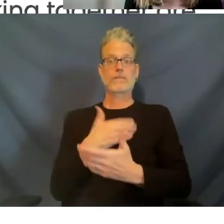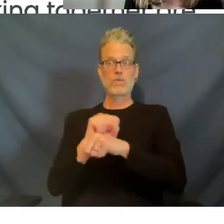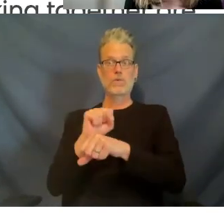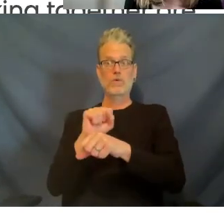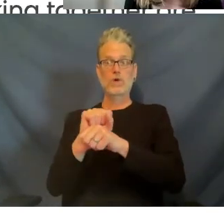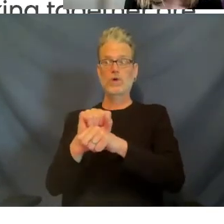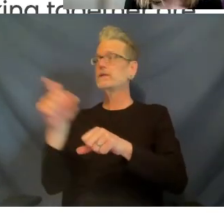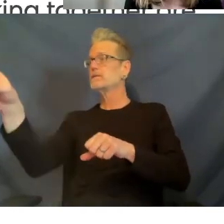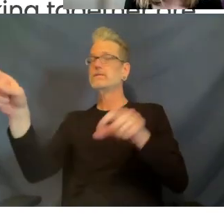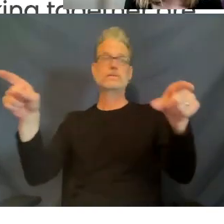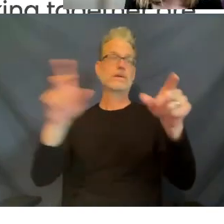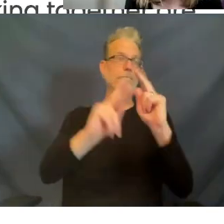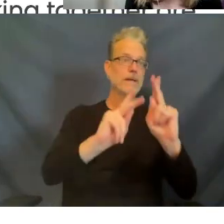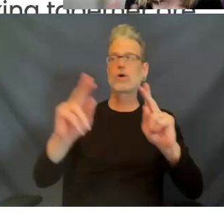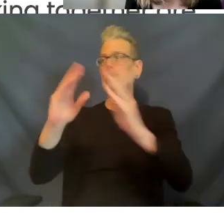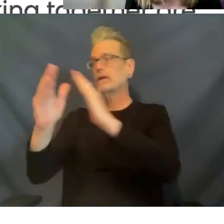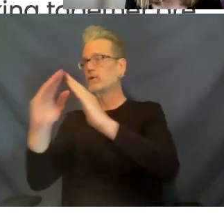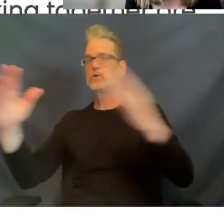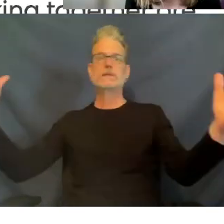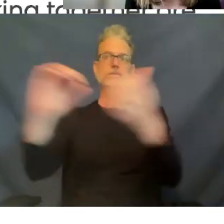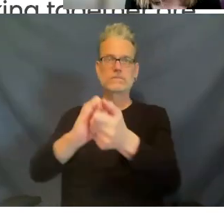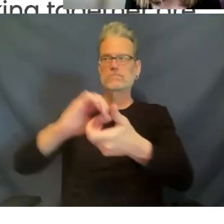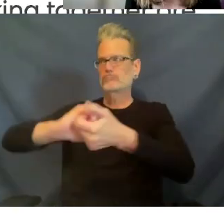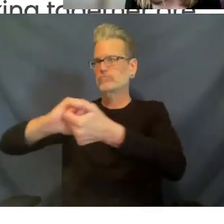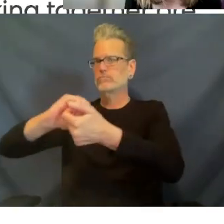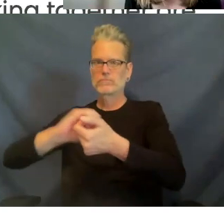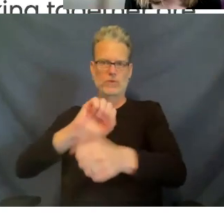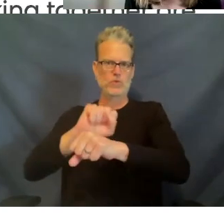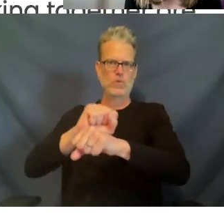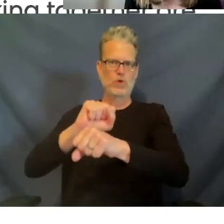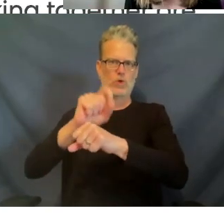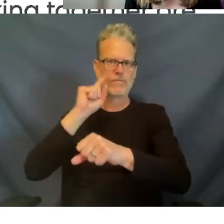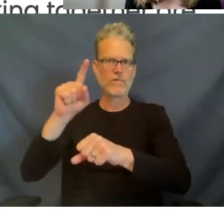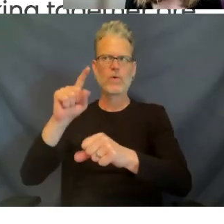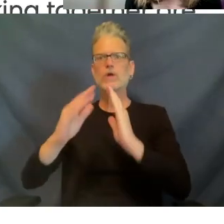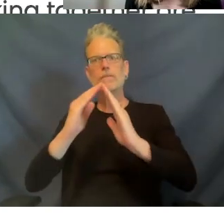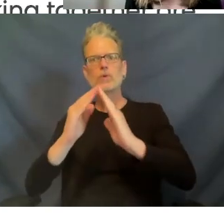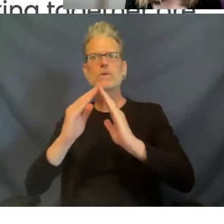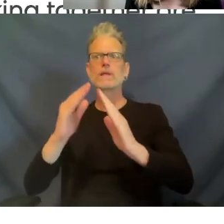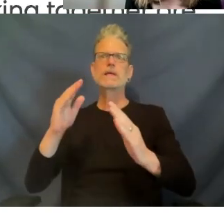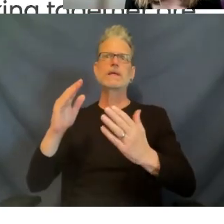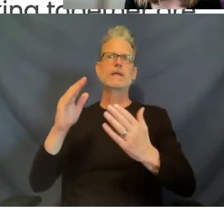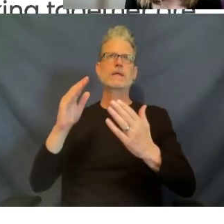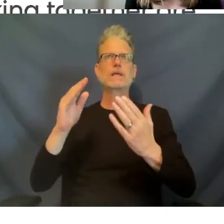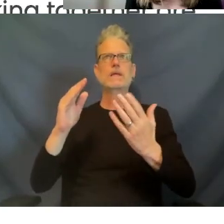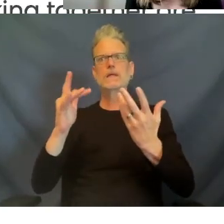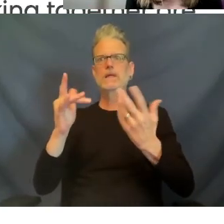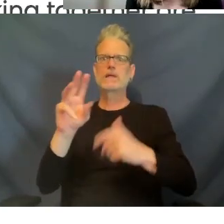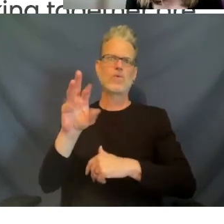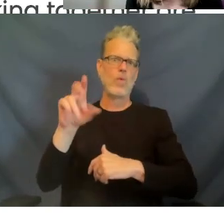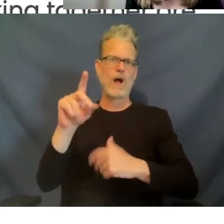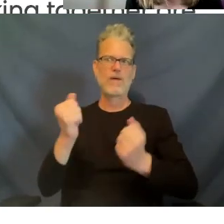people and communities across the country that are working on some aspect of community or many aspects of community wildfire